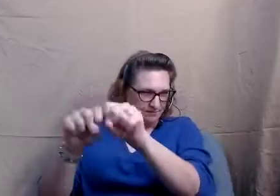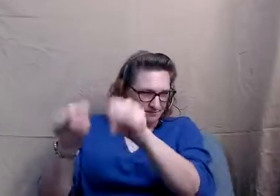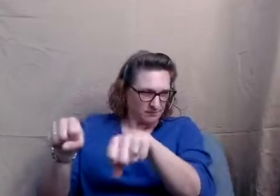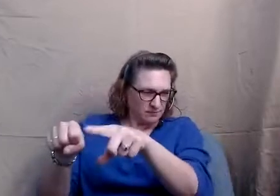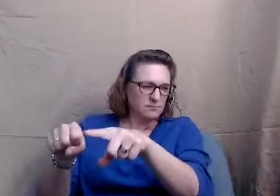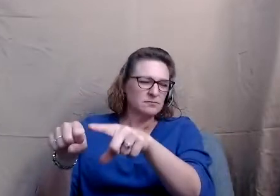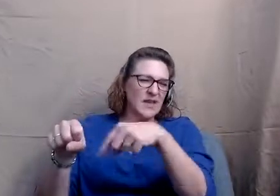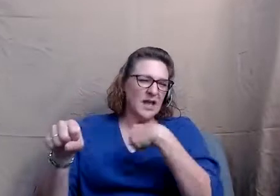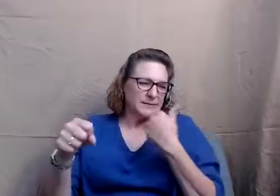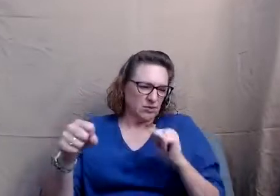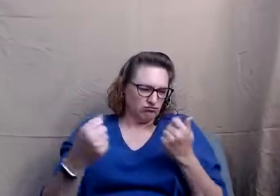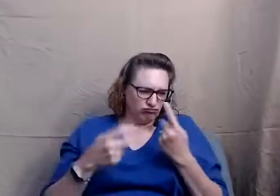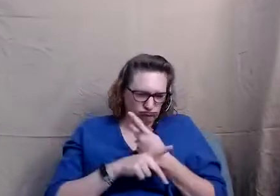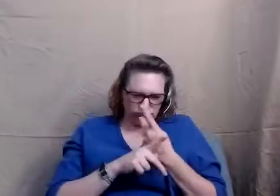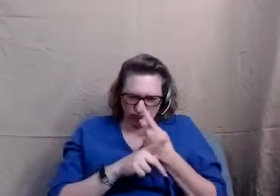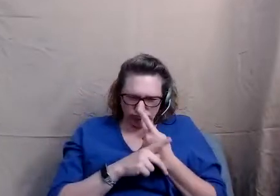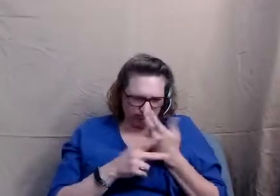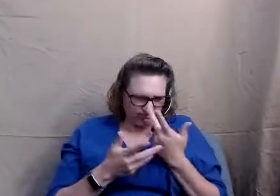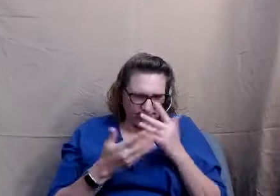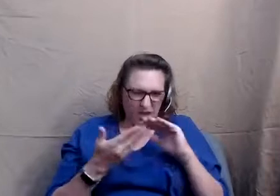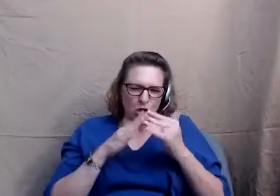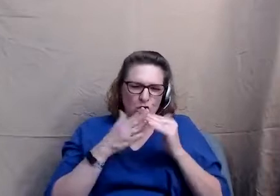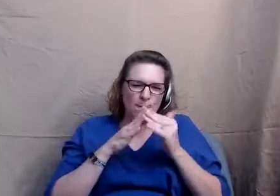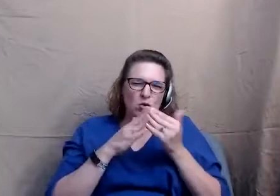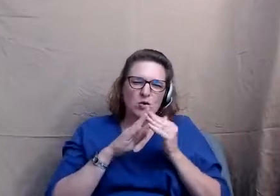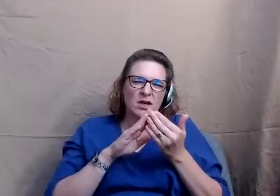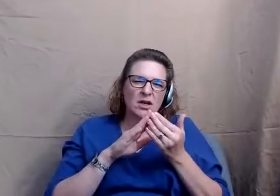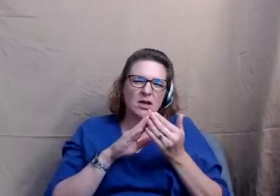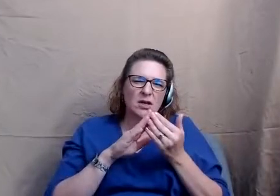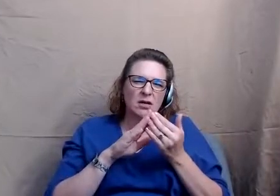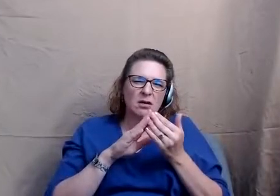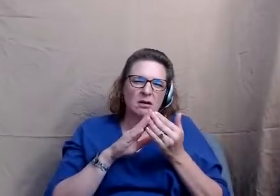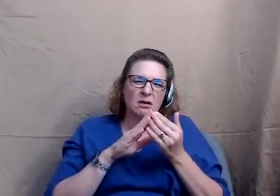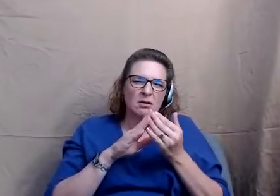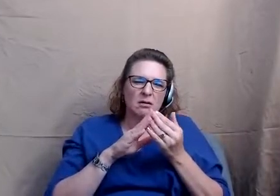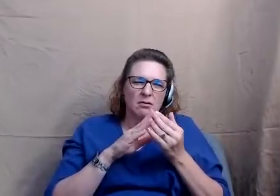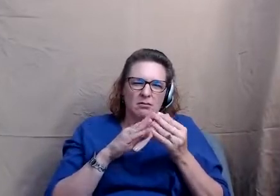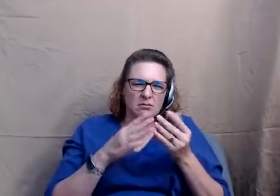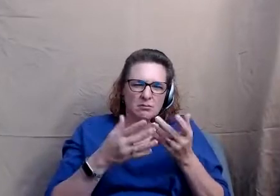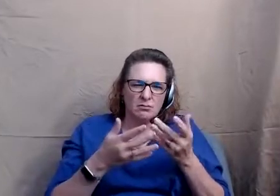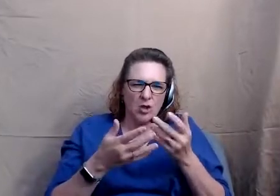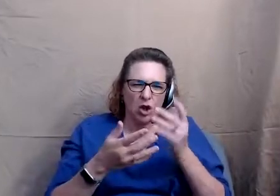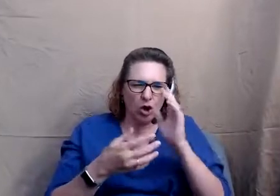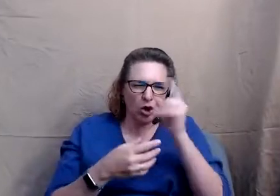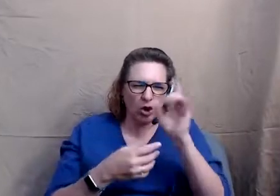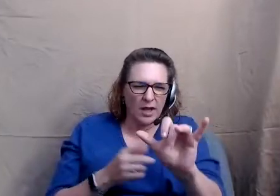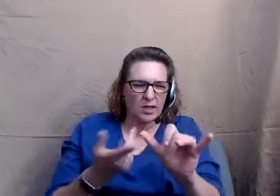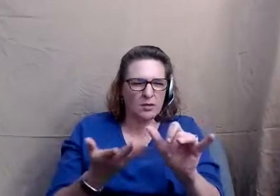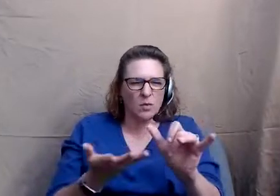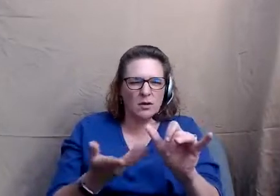still thinking through what does community enforcement of accountability look like? You know, does it mean that you